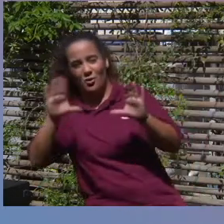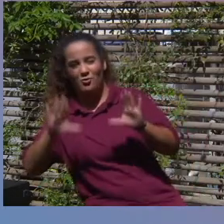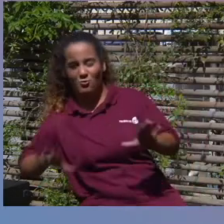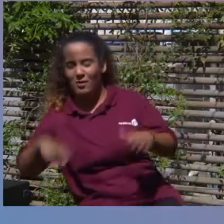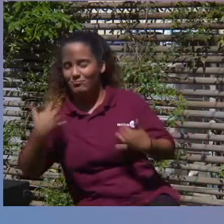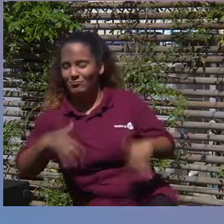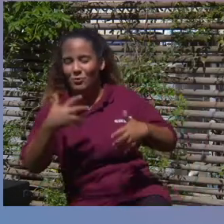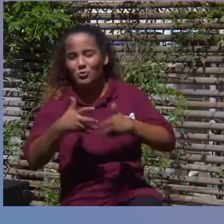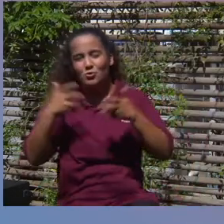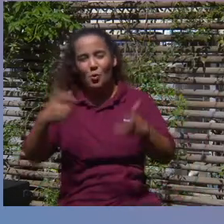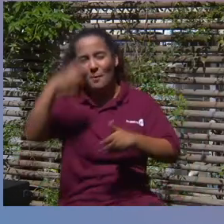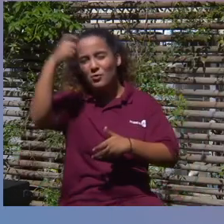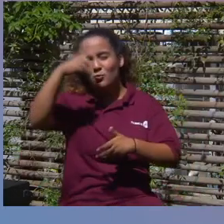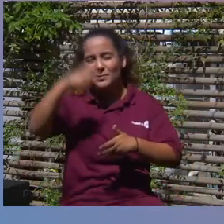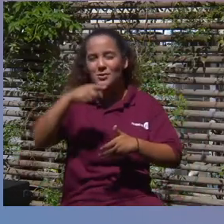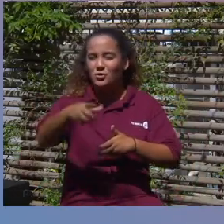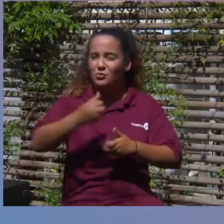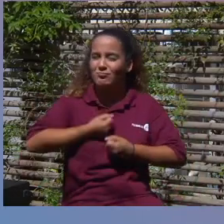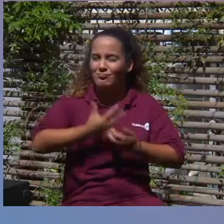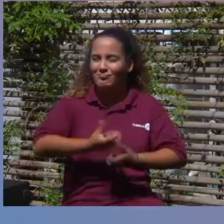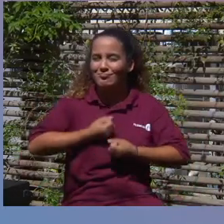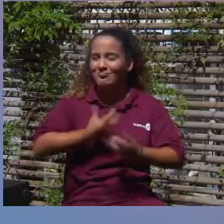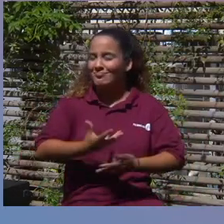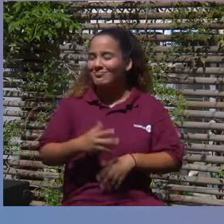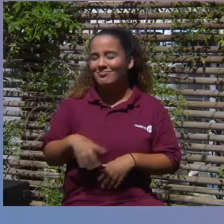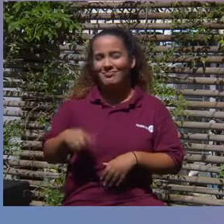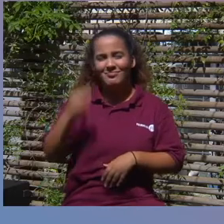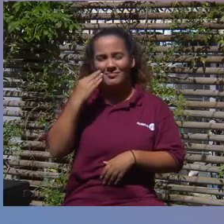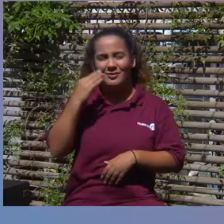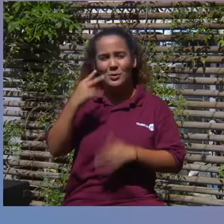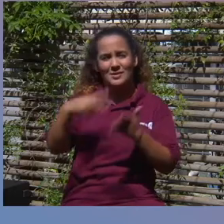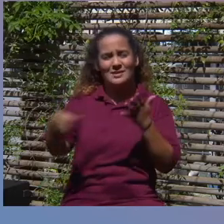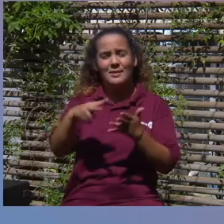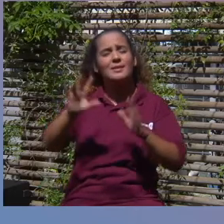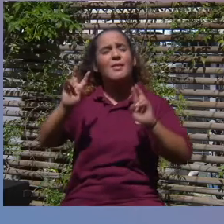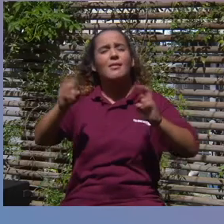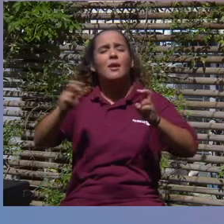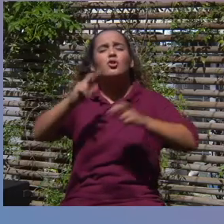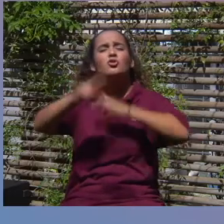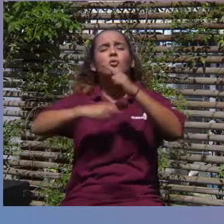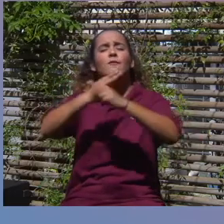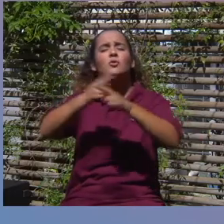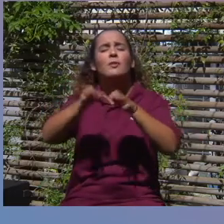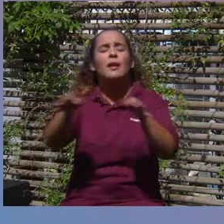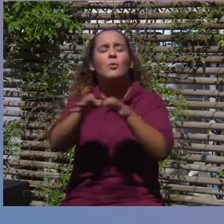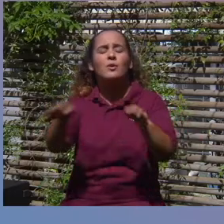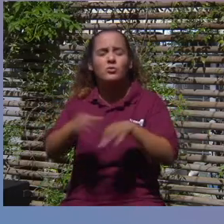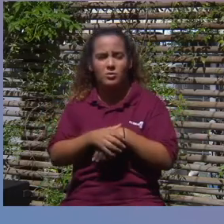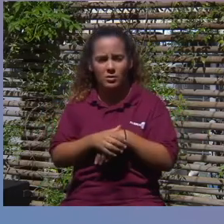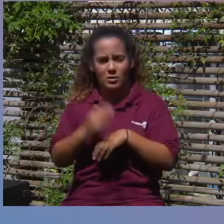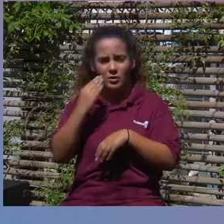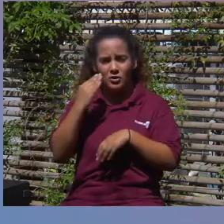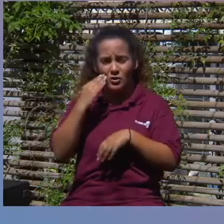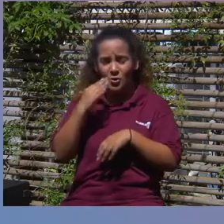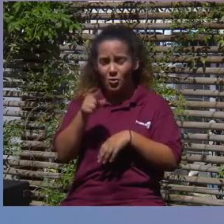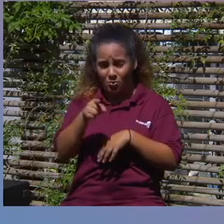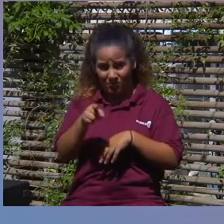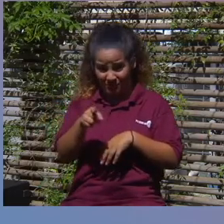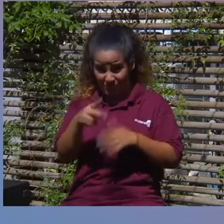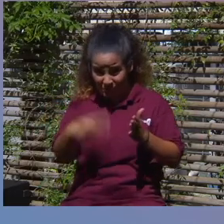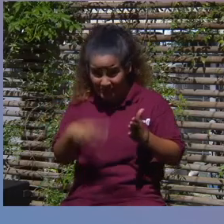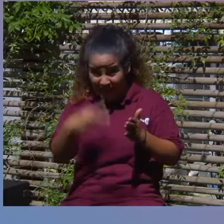so many things. Like, one, just upholding the piece you shared about dance as the universal language. Yes. Like, you know, the ways in which the ability of dance to